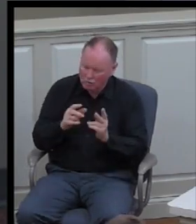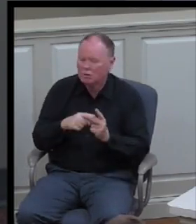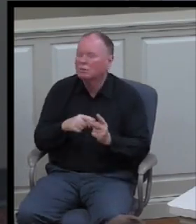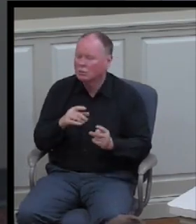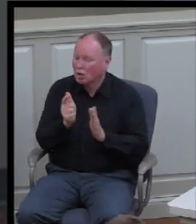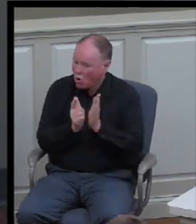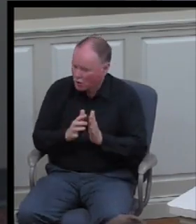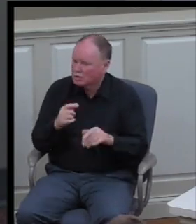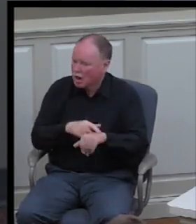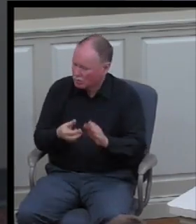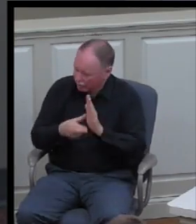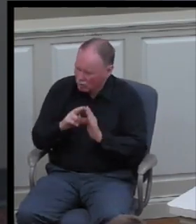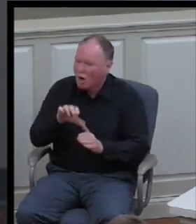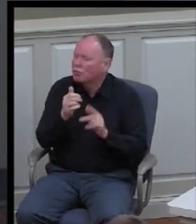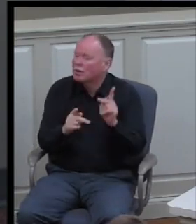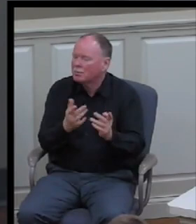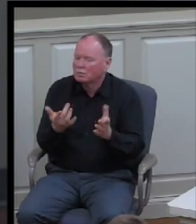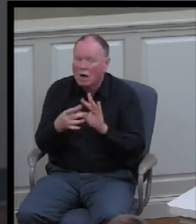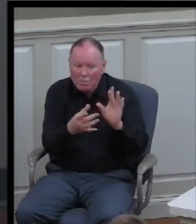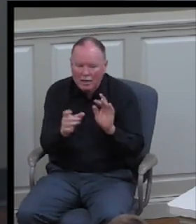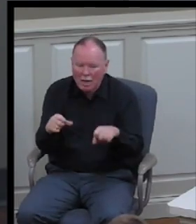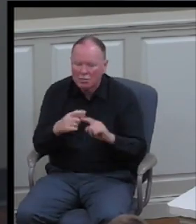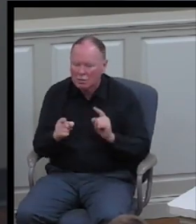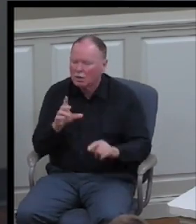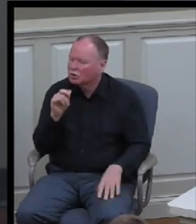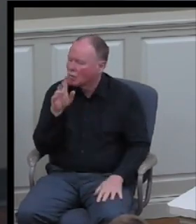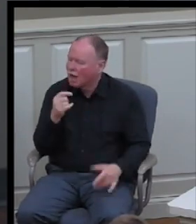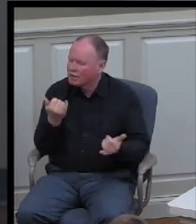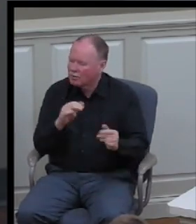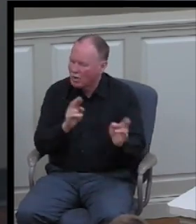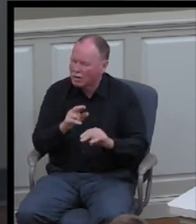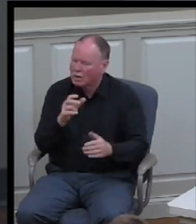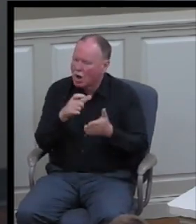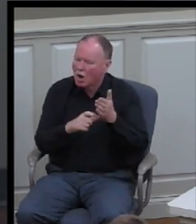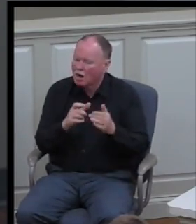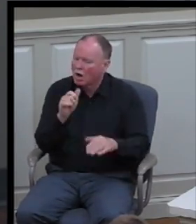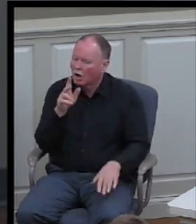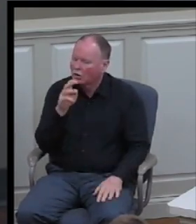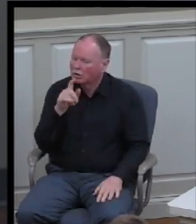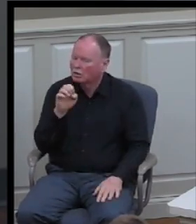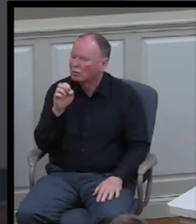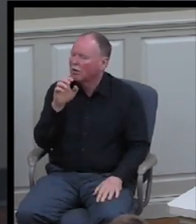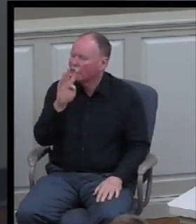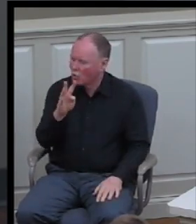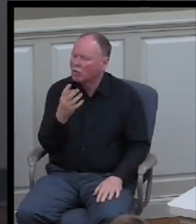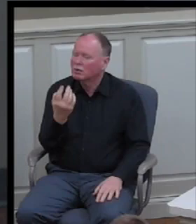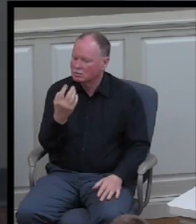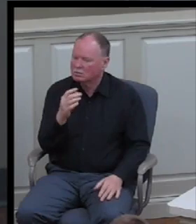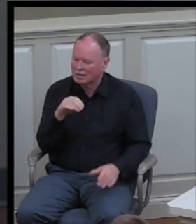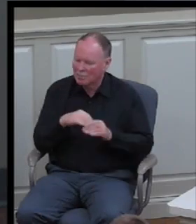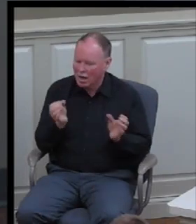other folks in the community. The draft is ready. Article 4 is literally laying in my office right now,